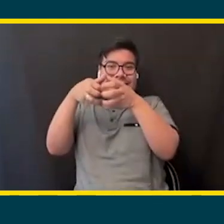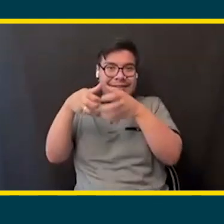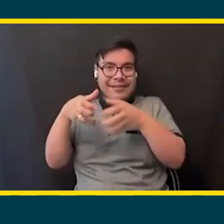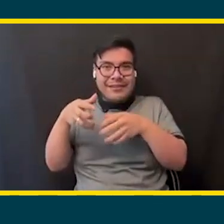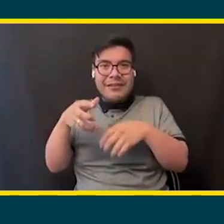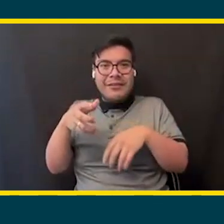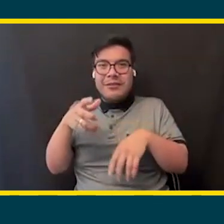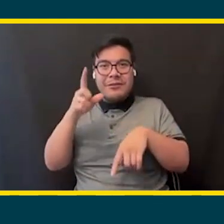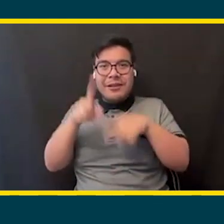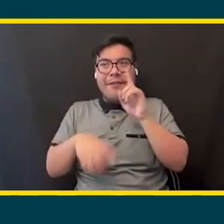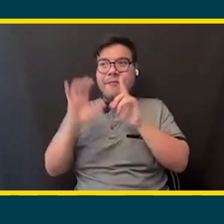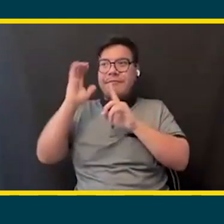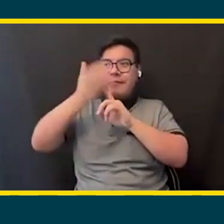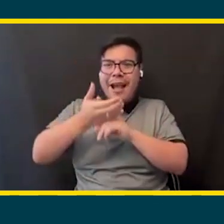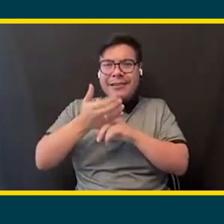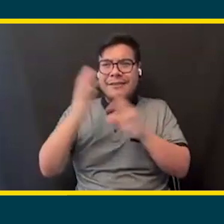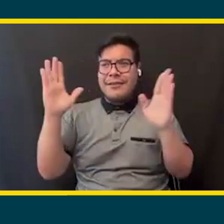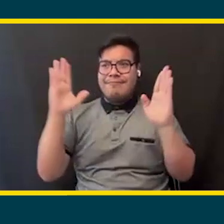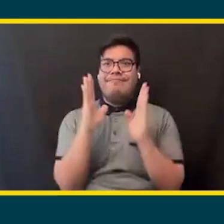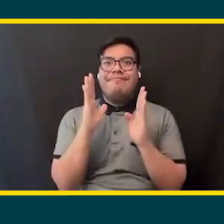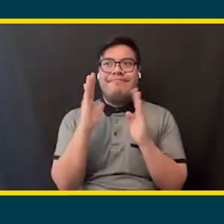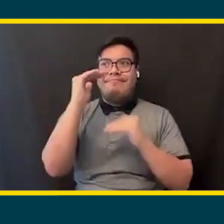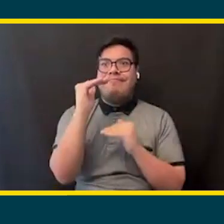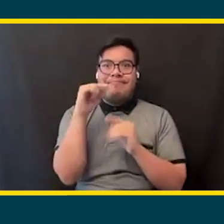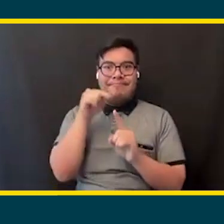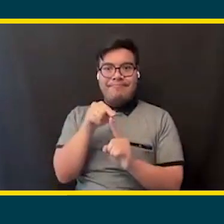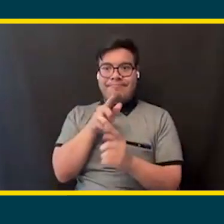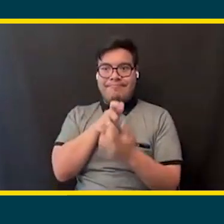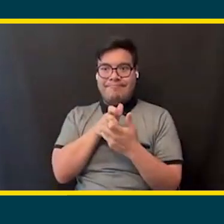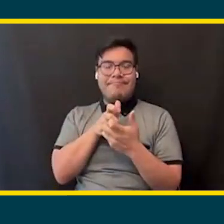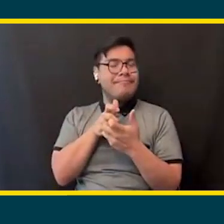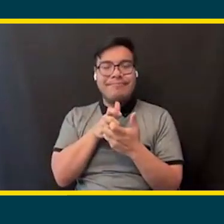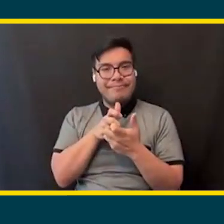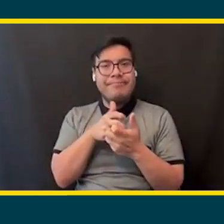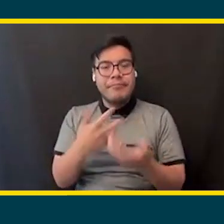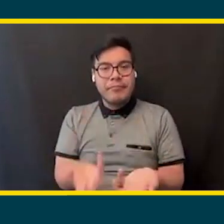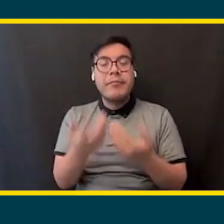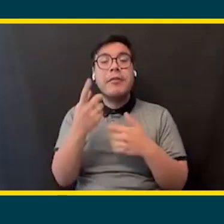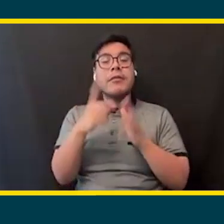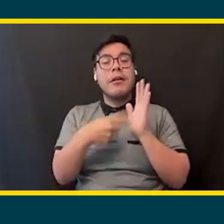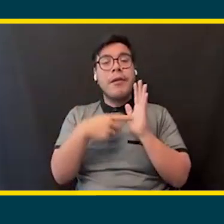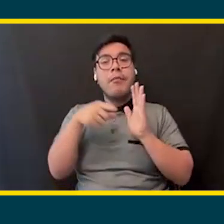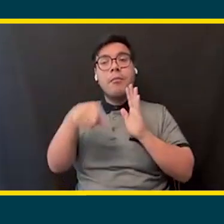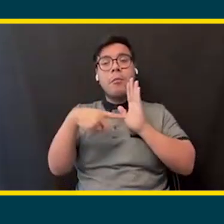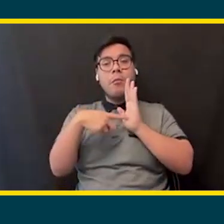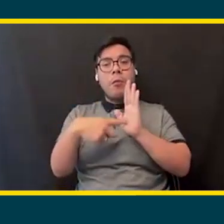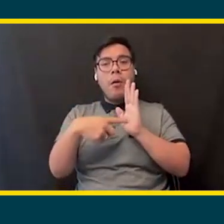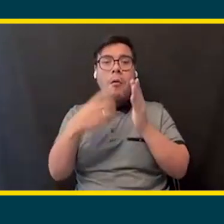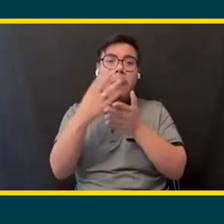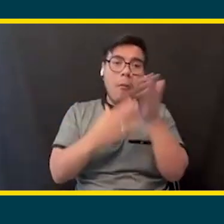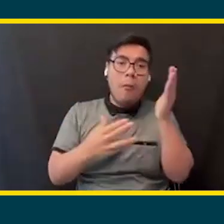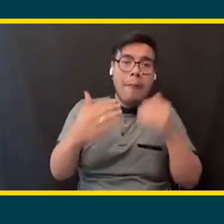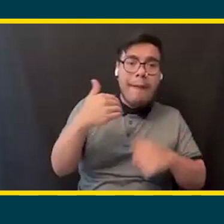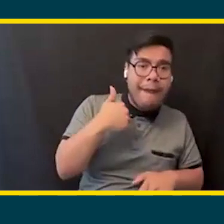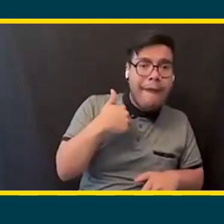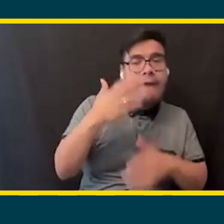masking, from being in a box like that. And sometimes those signs are like, some people have them, some people don't,